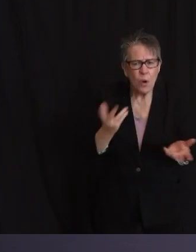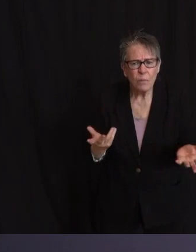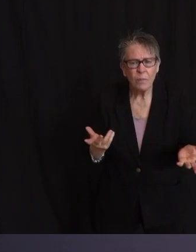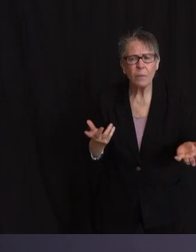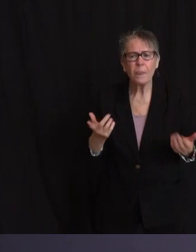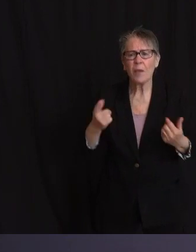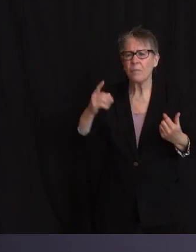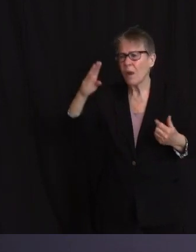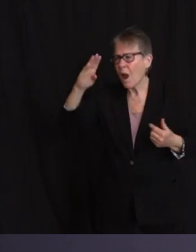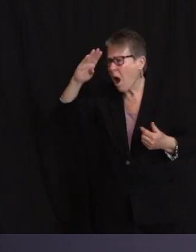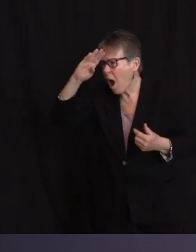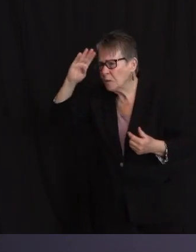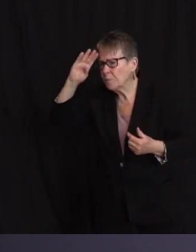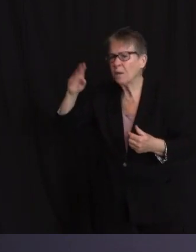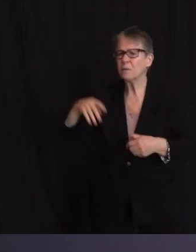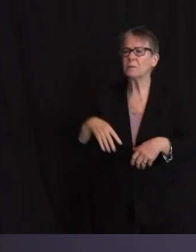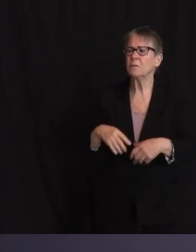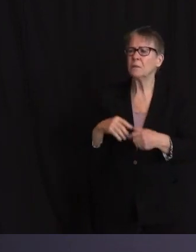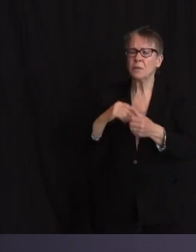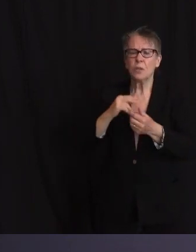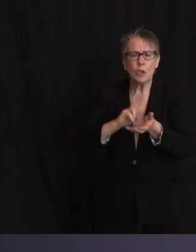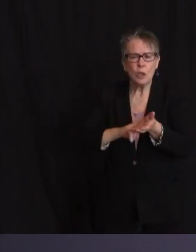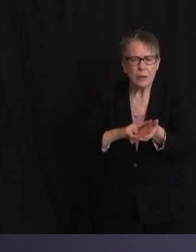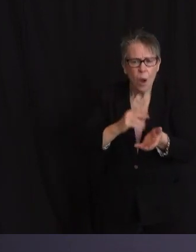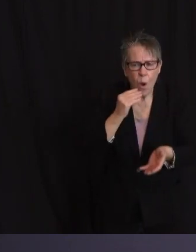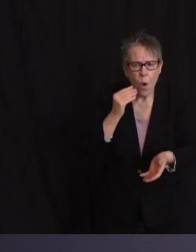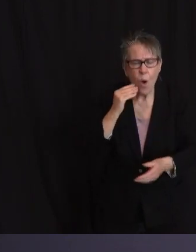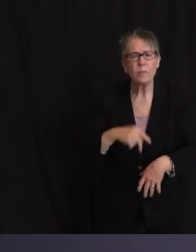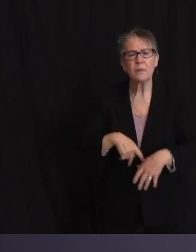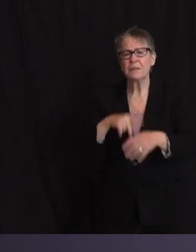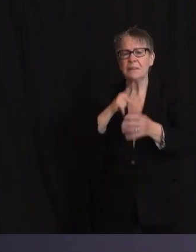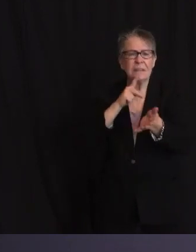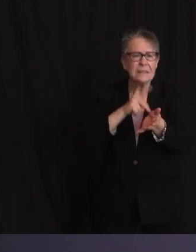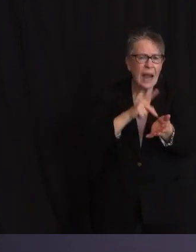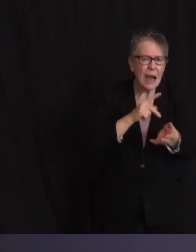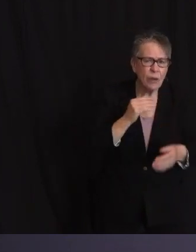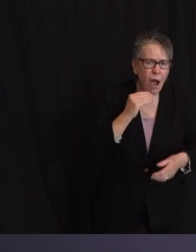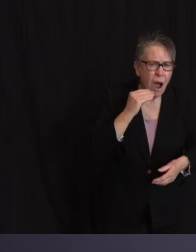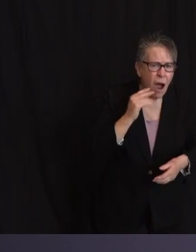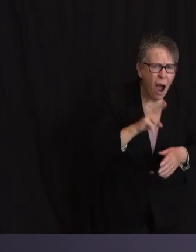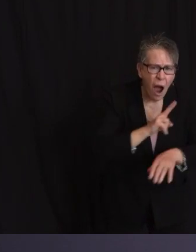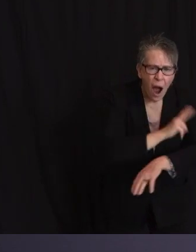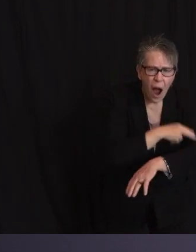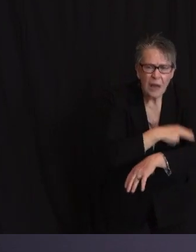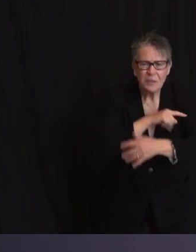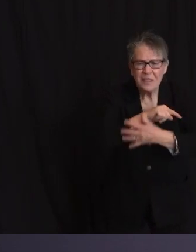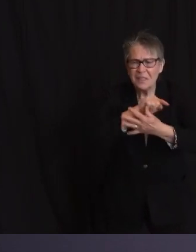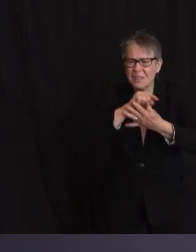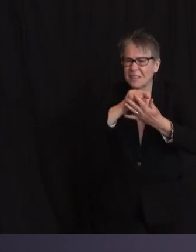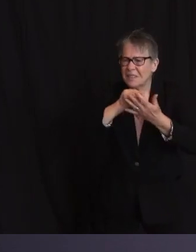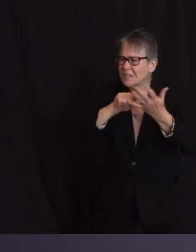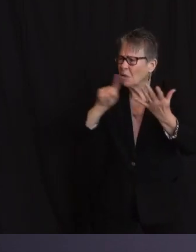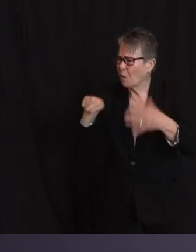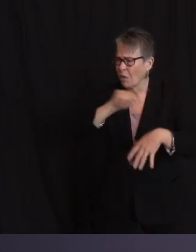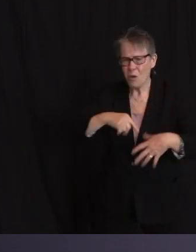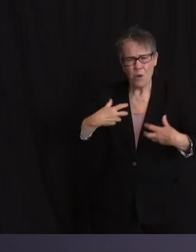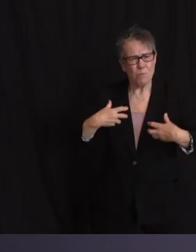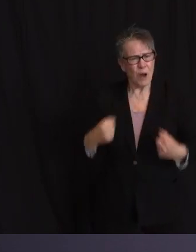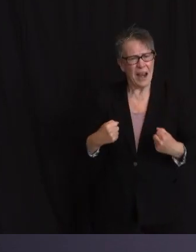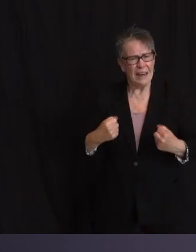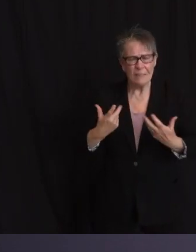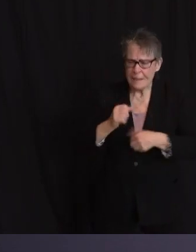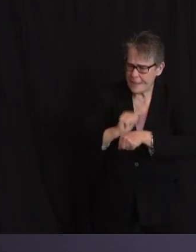developmentally disabled, whatever it might be. And in too many cases in this country and in this state, they're not compensated